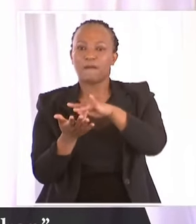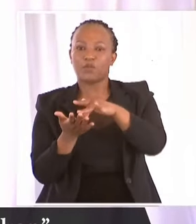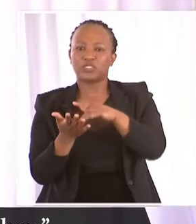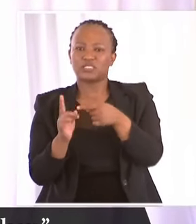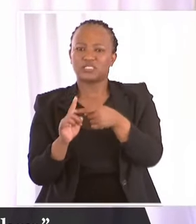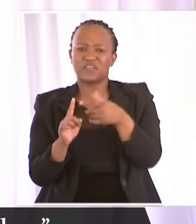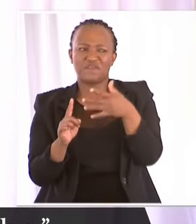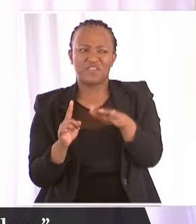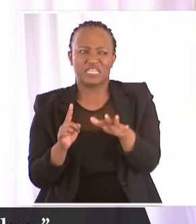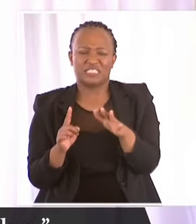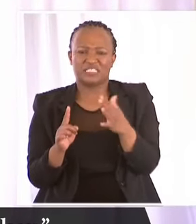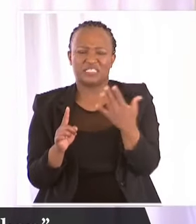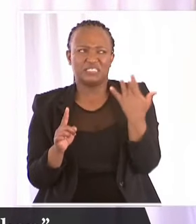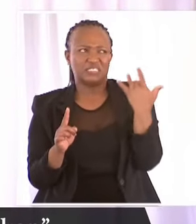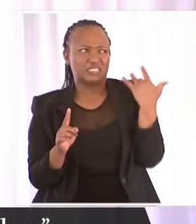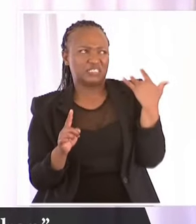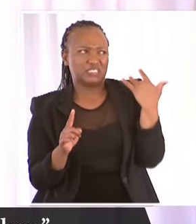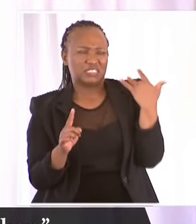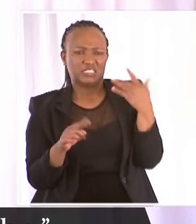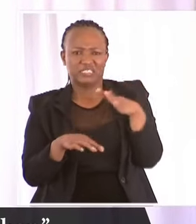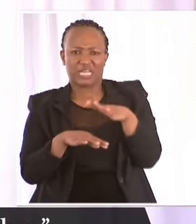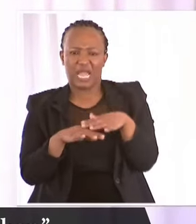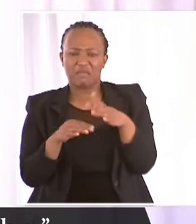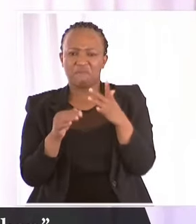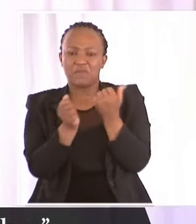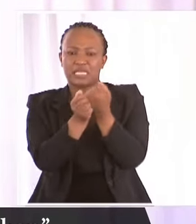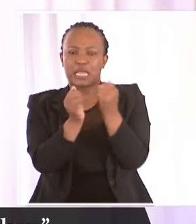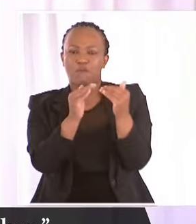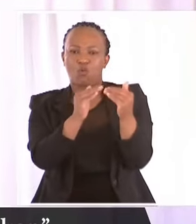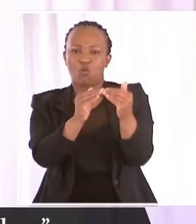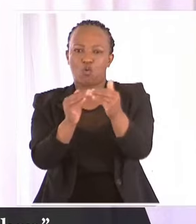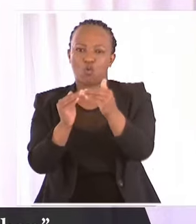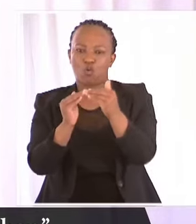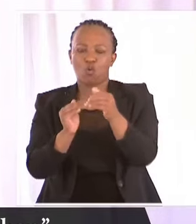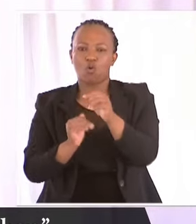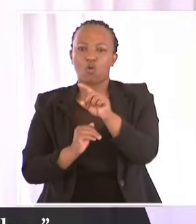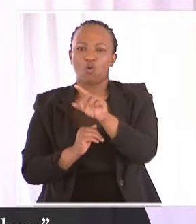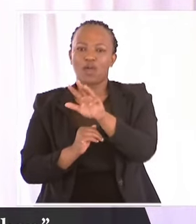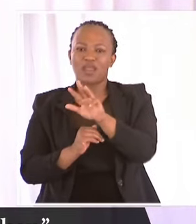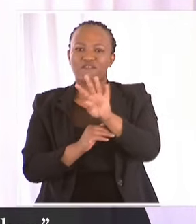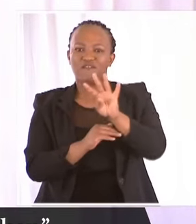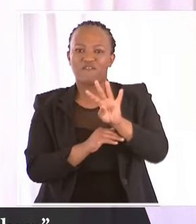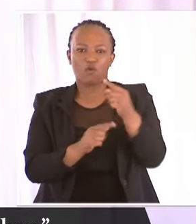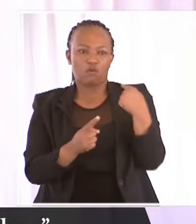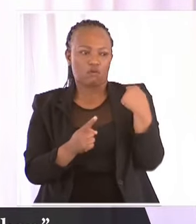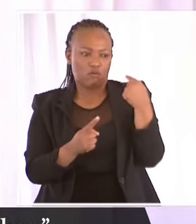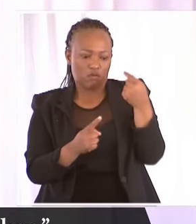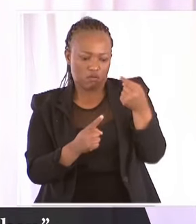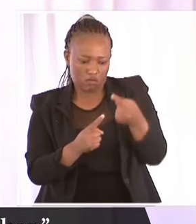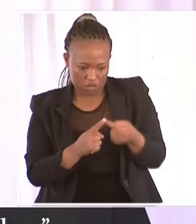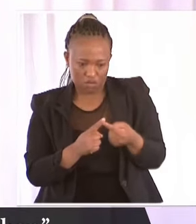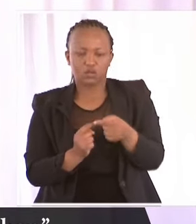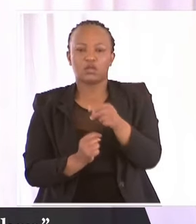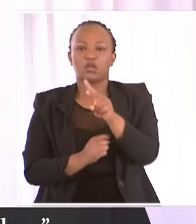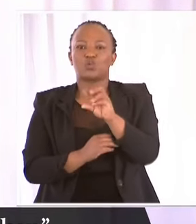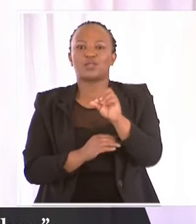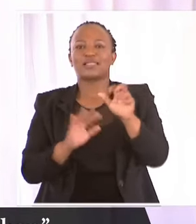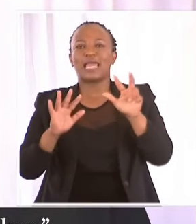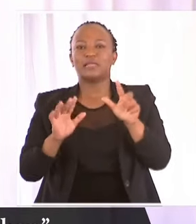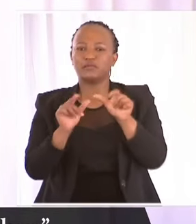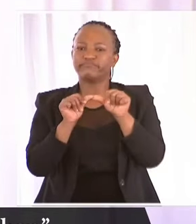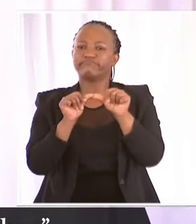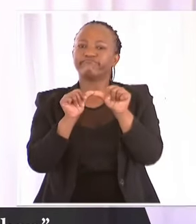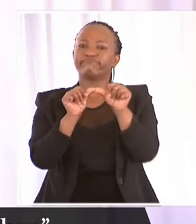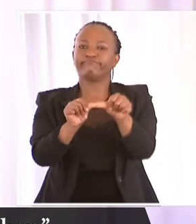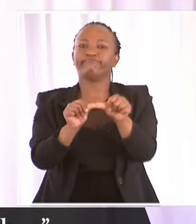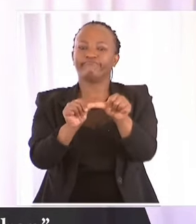held from when we attained our democracy in 1994 until 2008. It